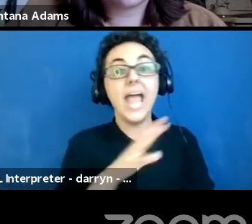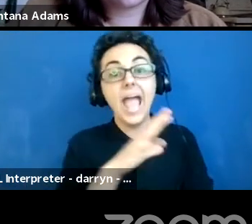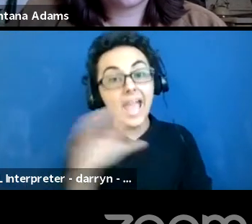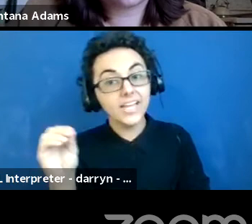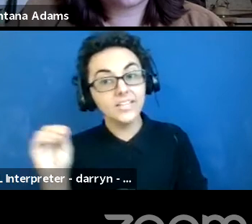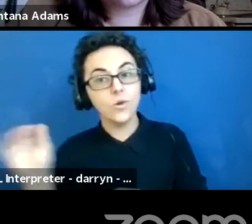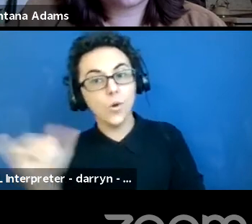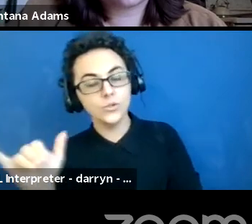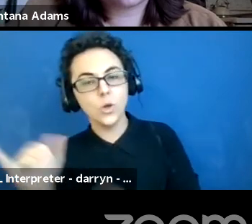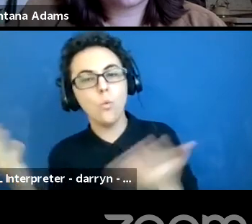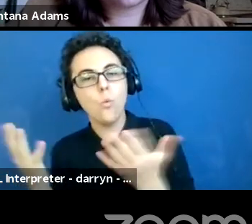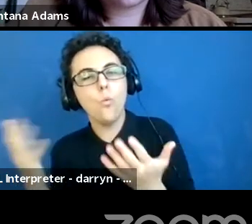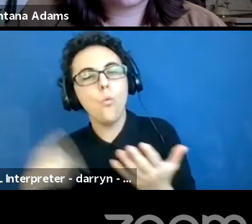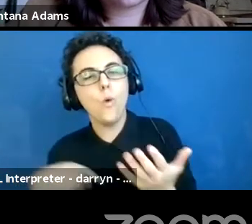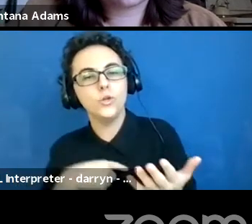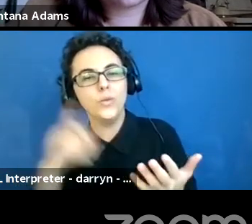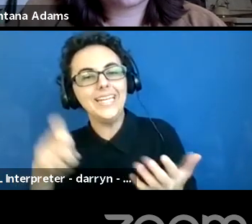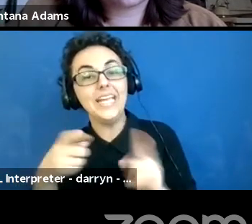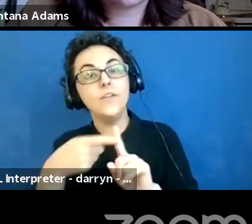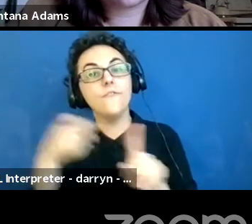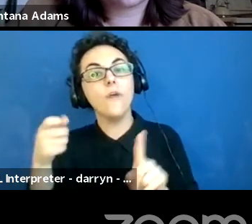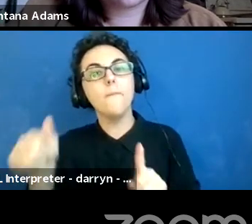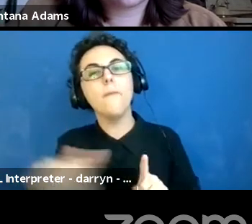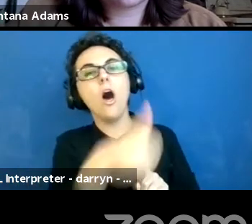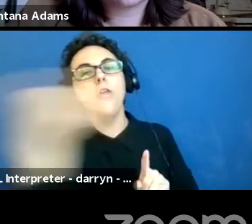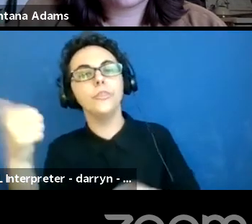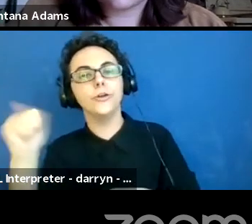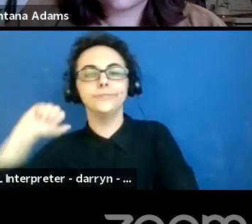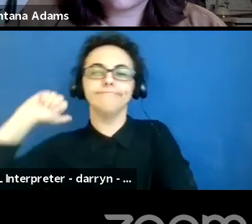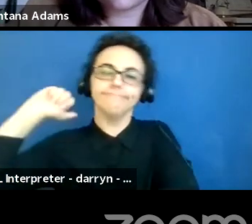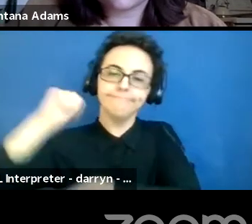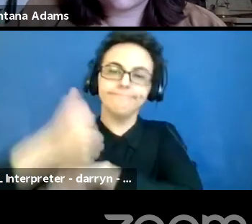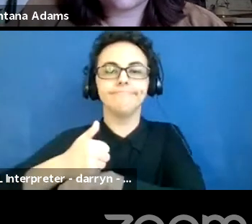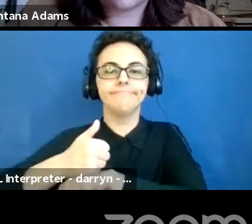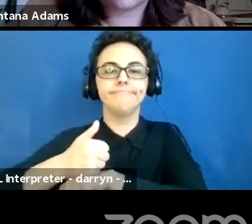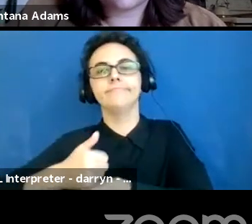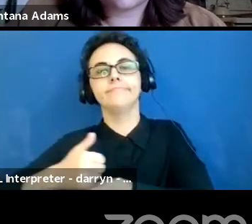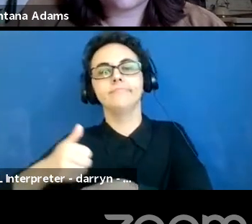these established theater organizations as well?